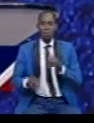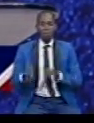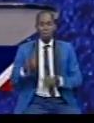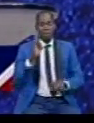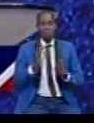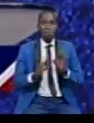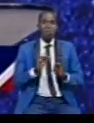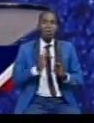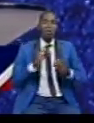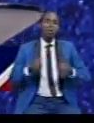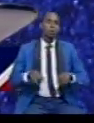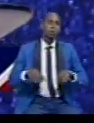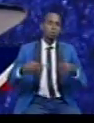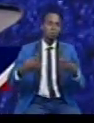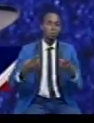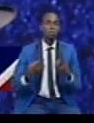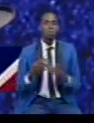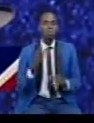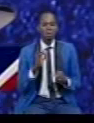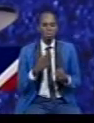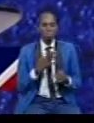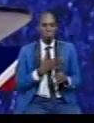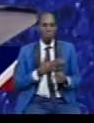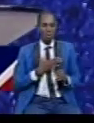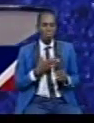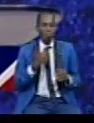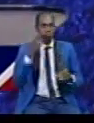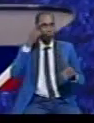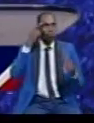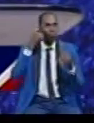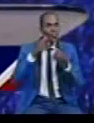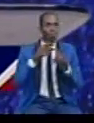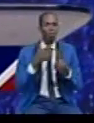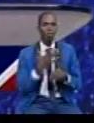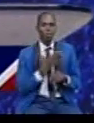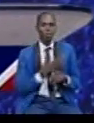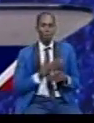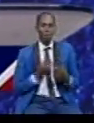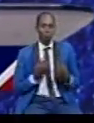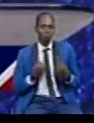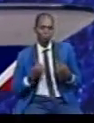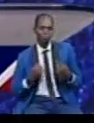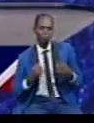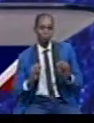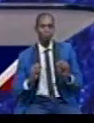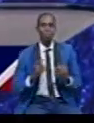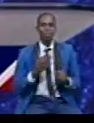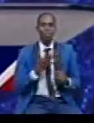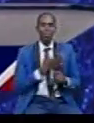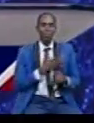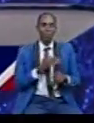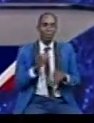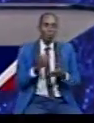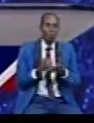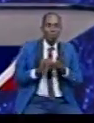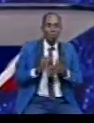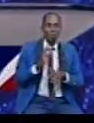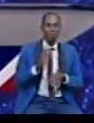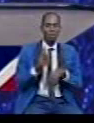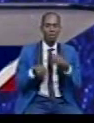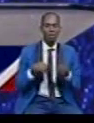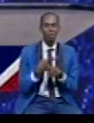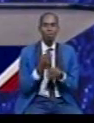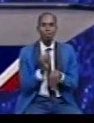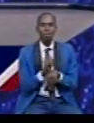goal, if my effort, if my kind of devotion is to please men,